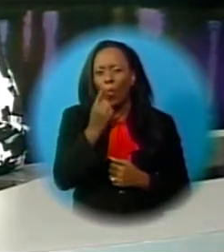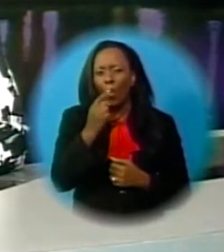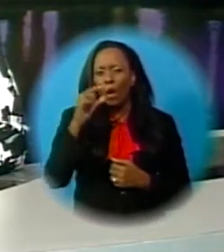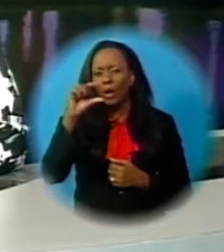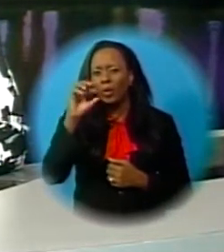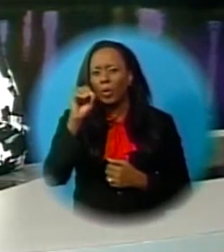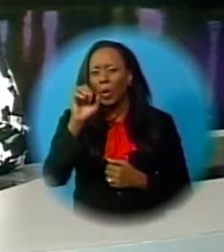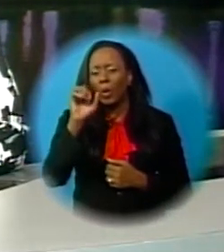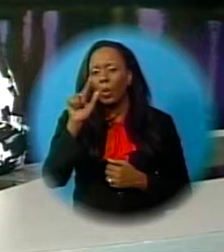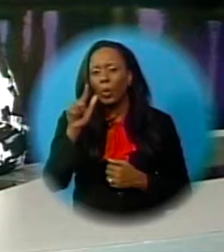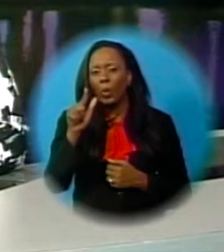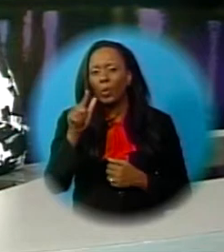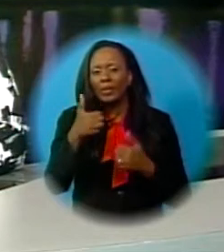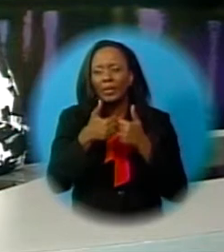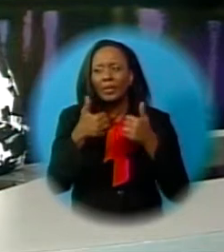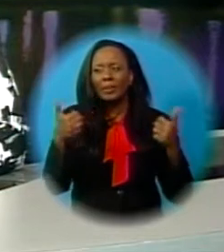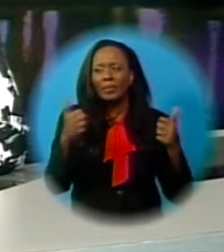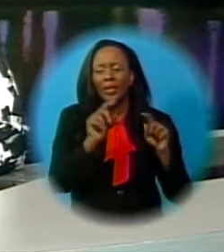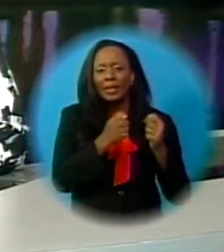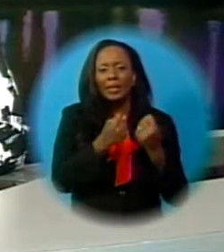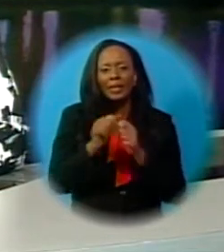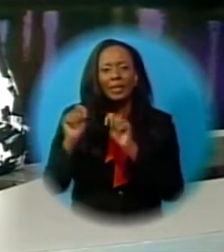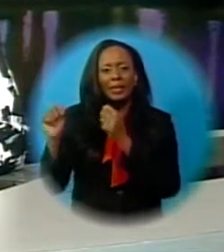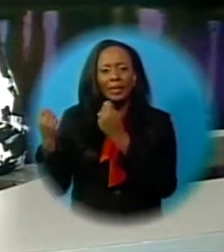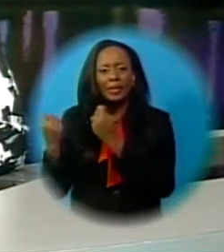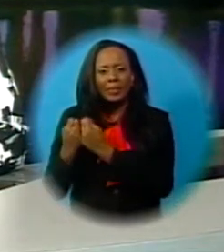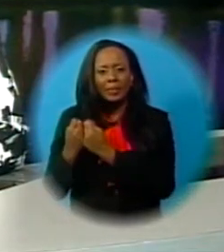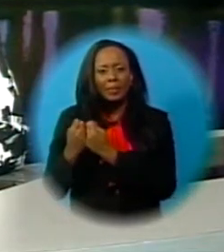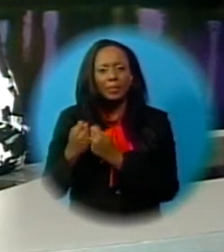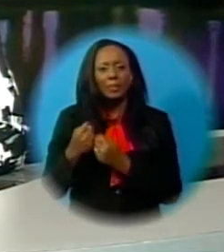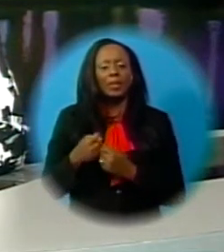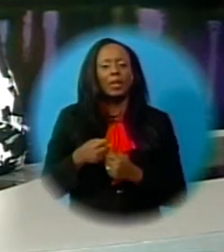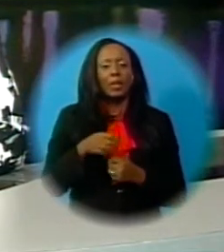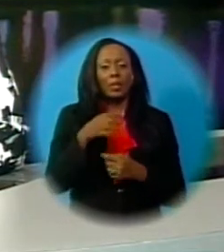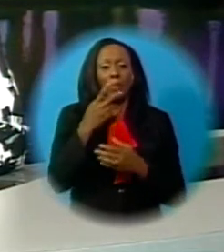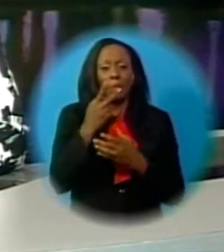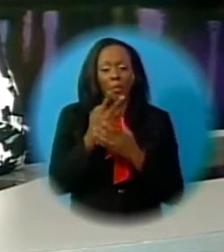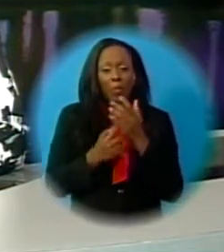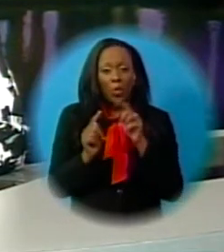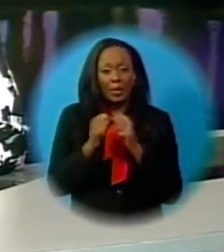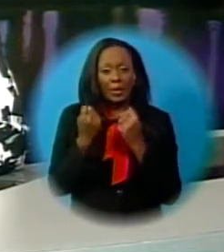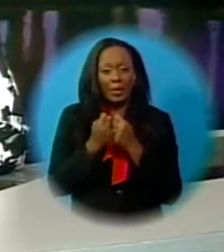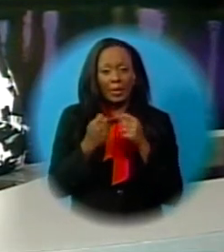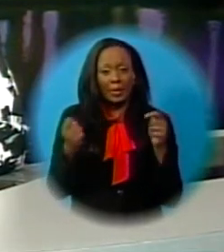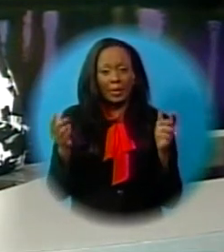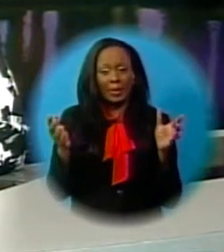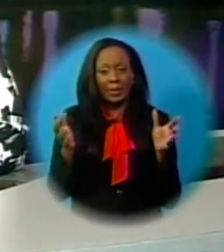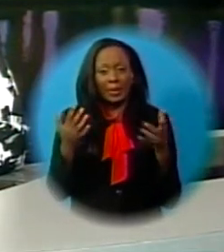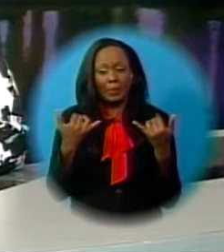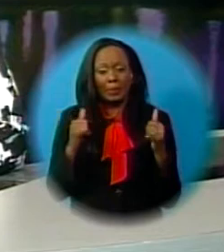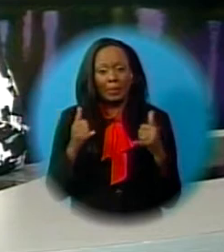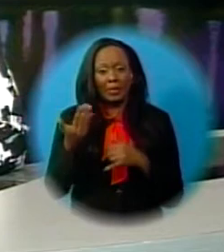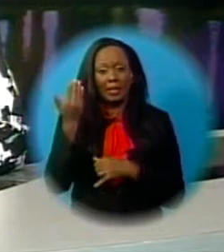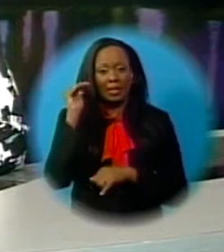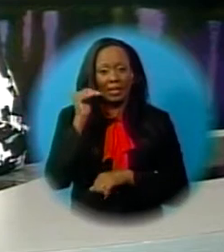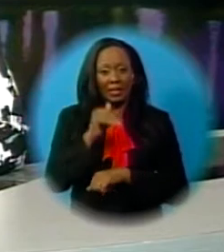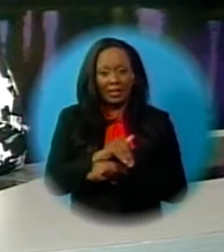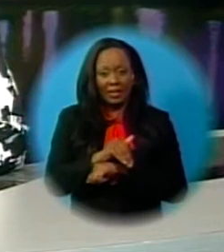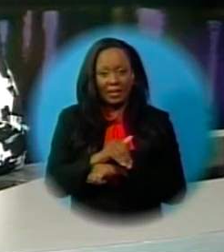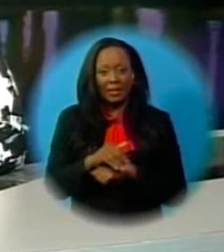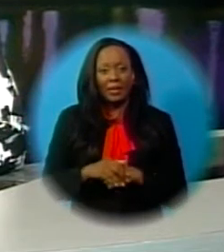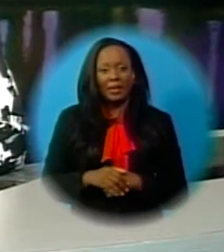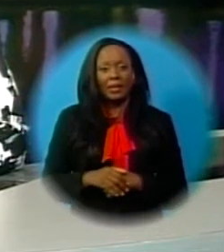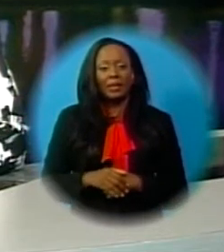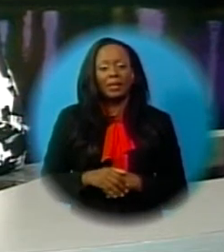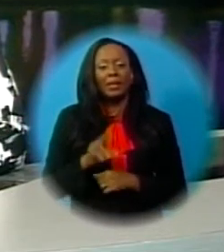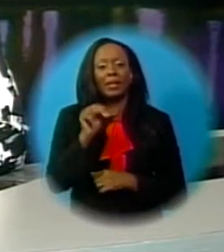Blackbirds A and Guardian General Pride of Villa when the two teams met in a top-of-the-table clash in the BNA Division 1 League competition last